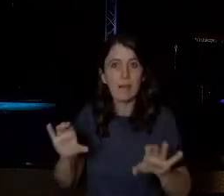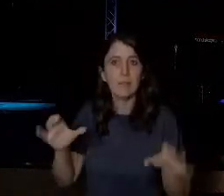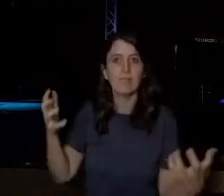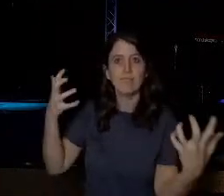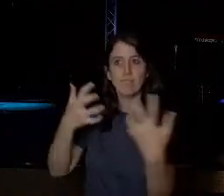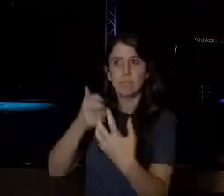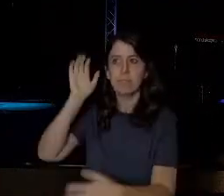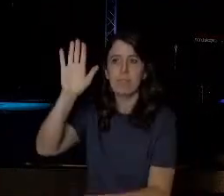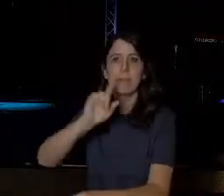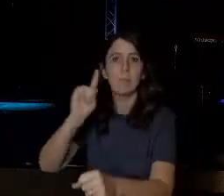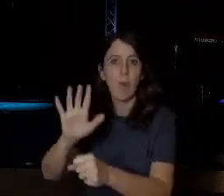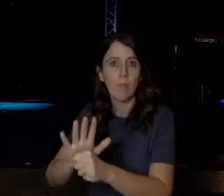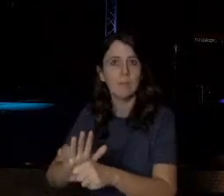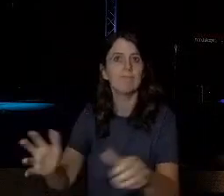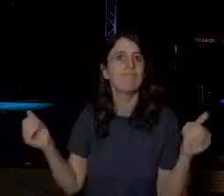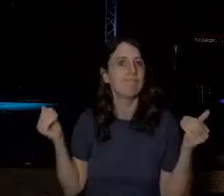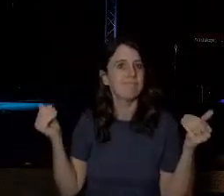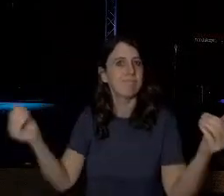So let's go.